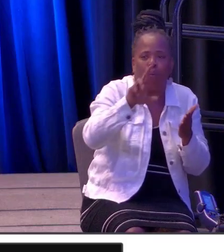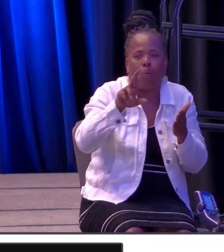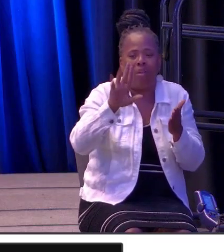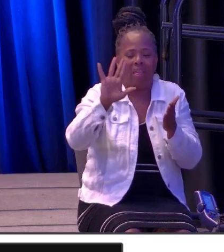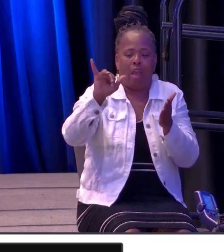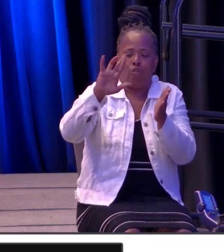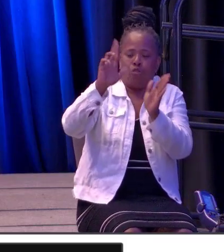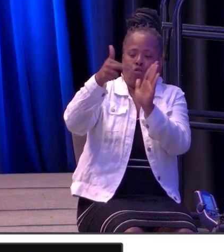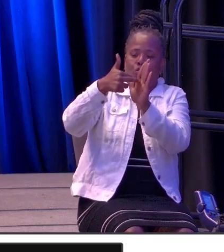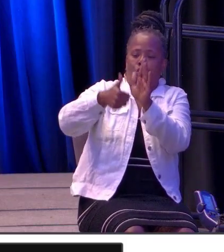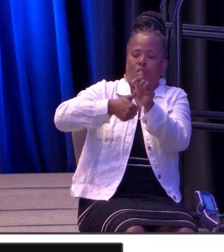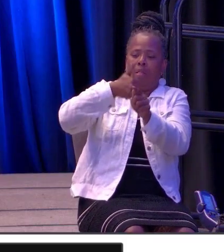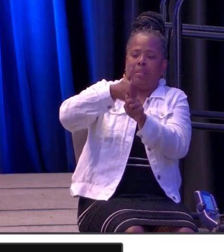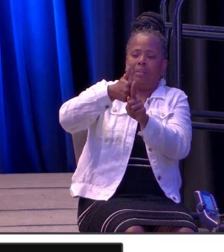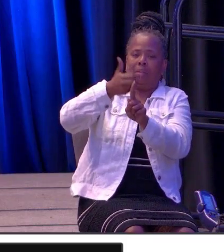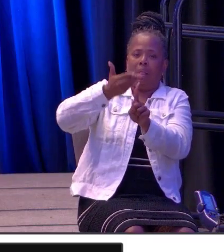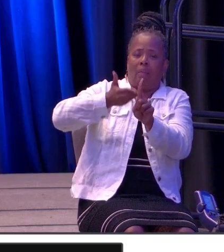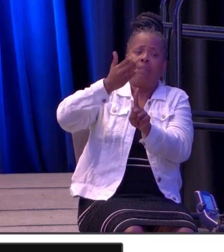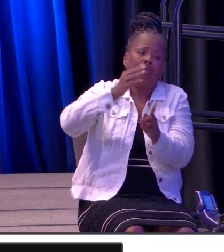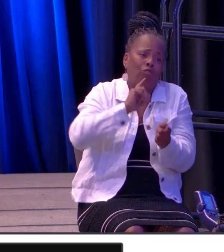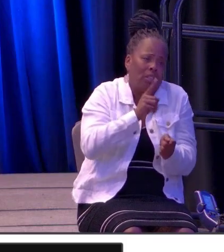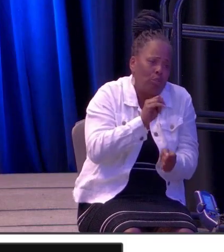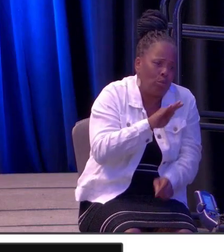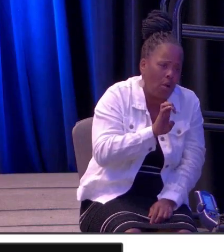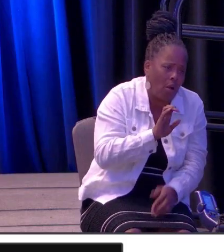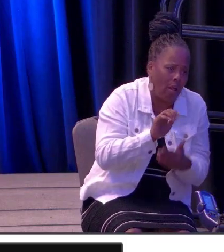leader and you should think of yourself that way.